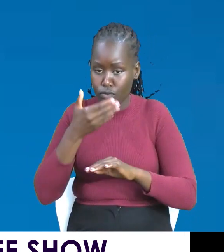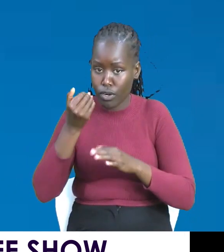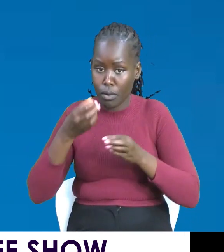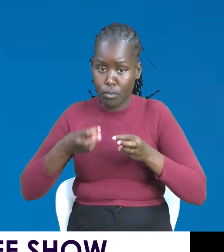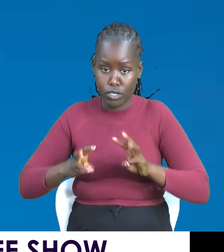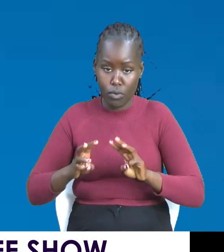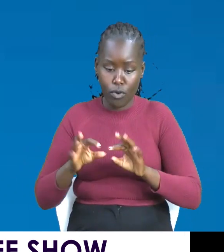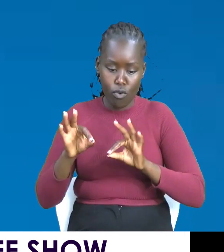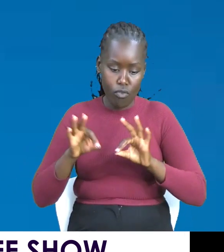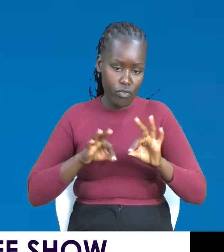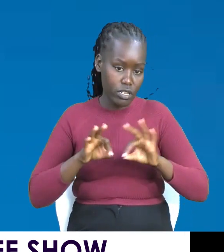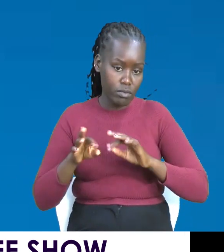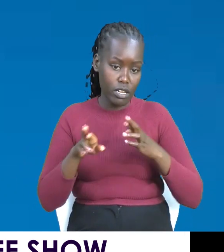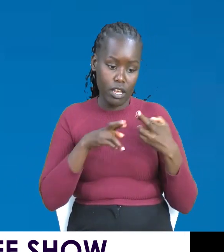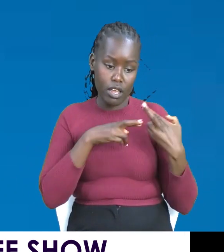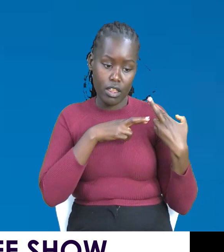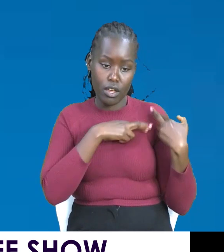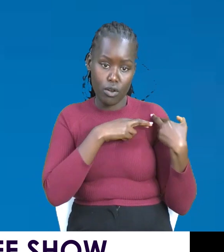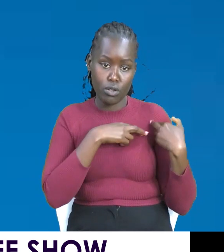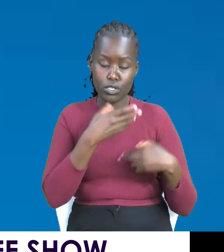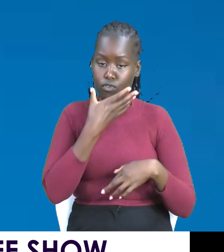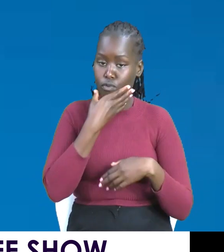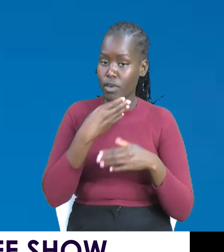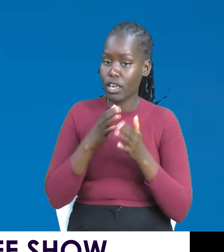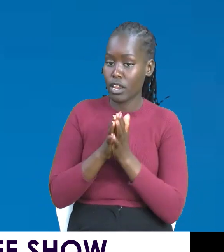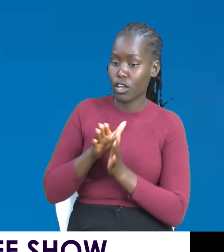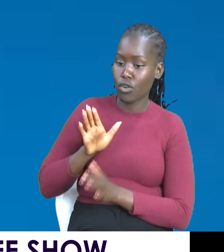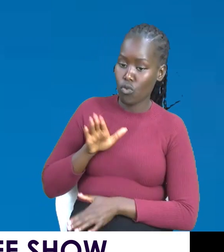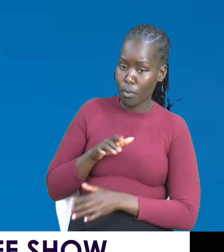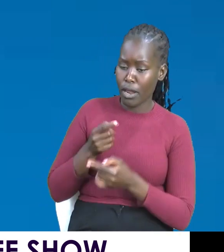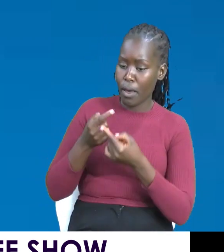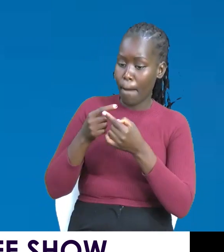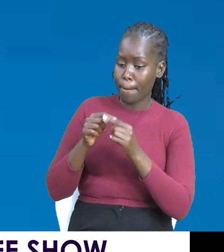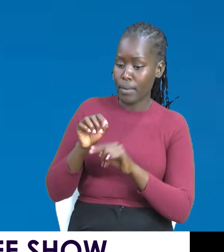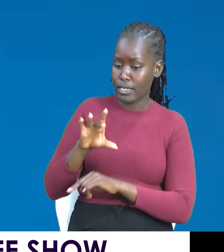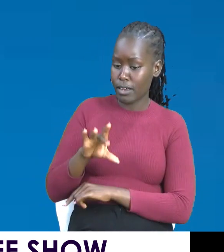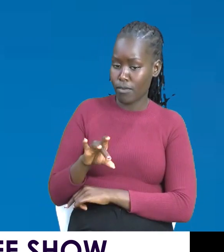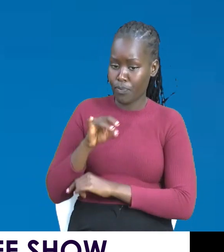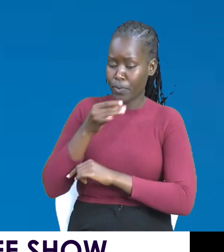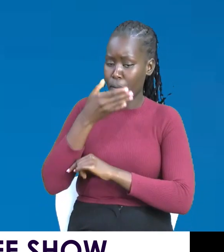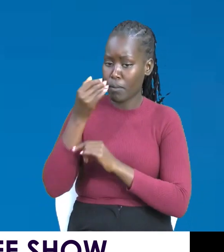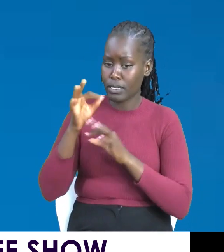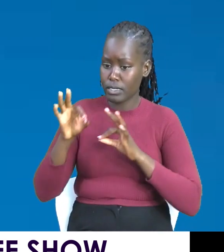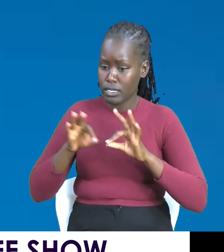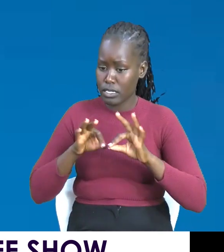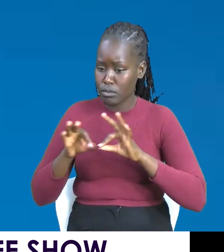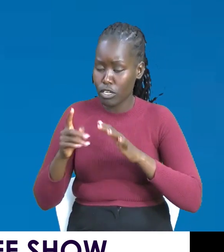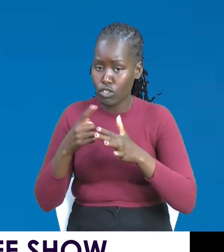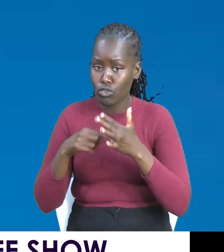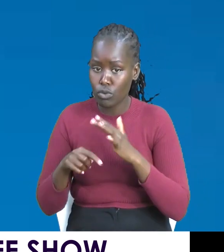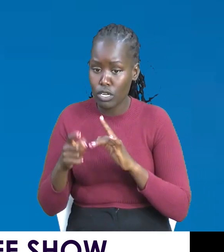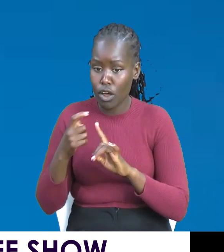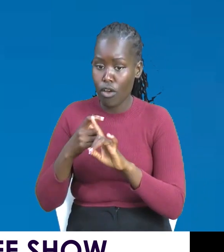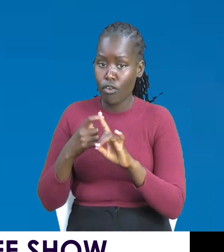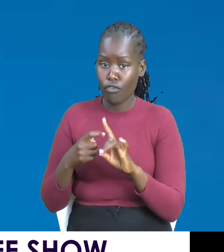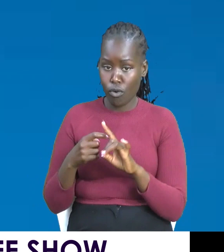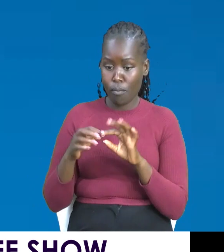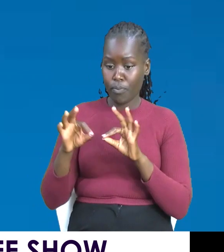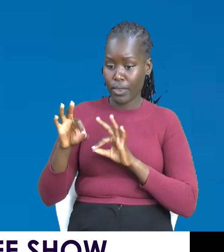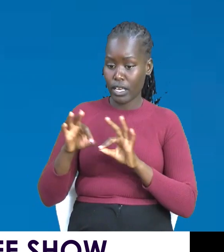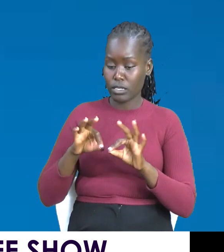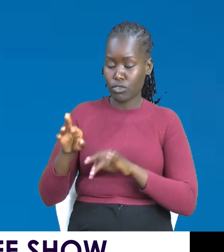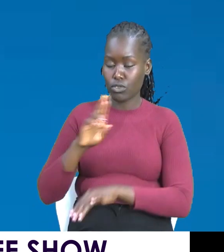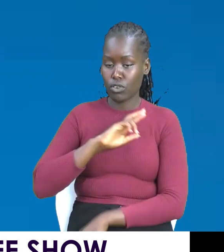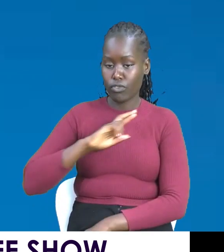of explaining the roles of men and women. But I'm finding that my best explanation comes from the explanation